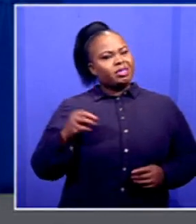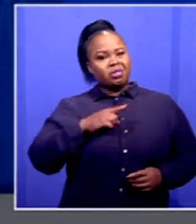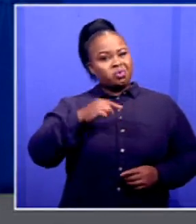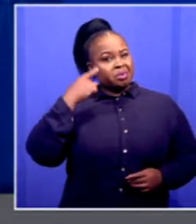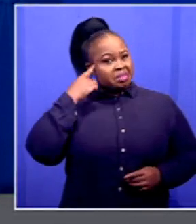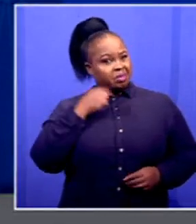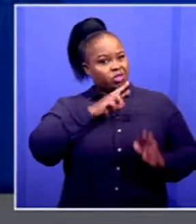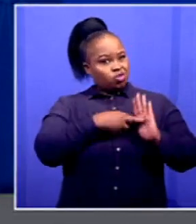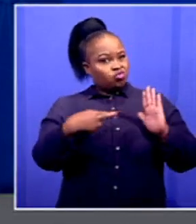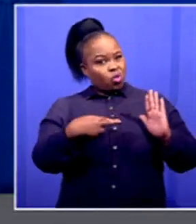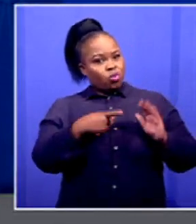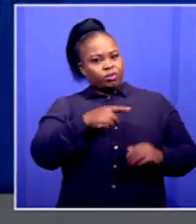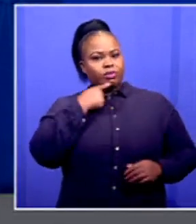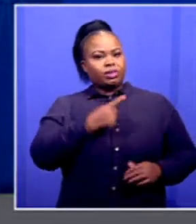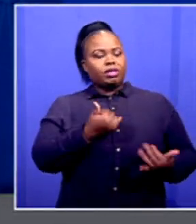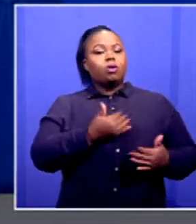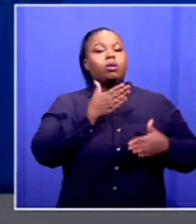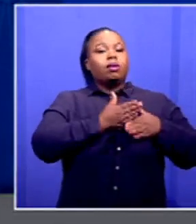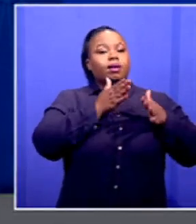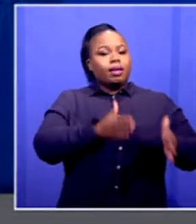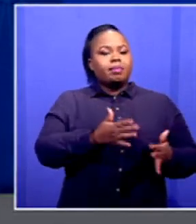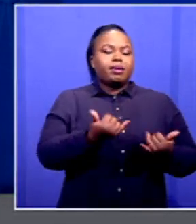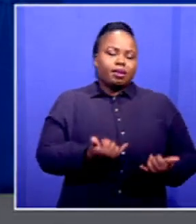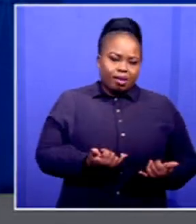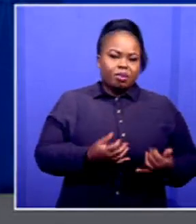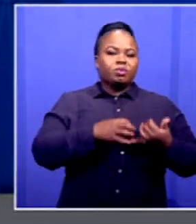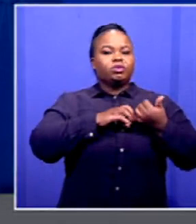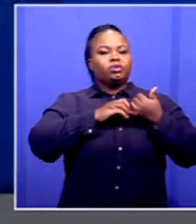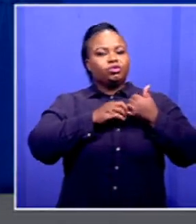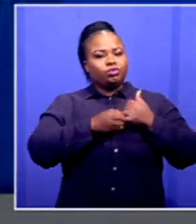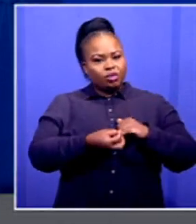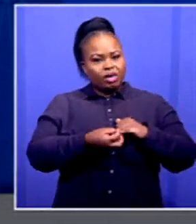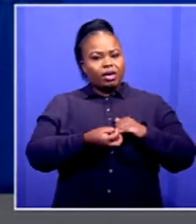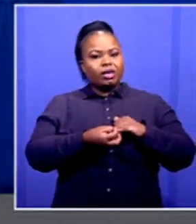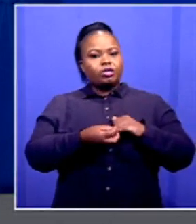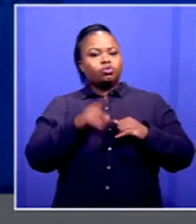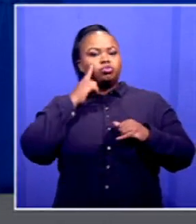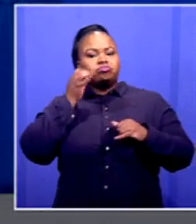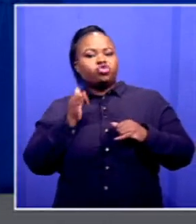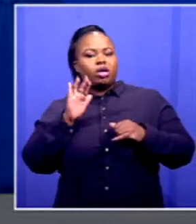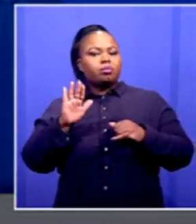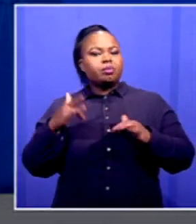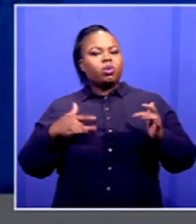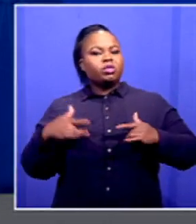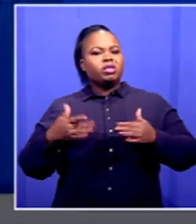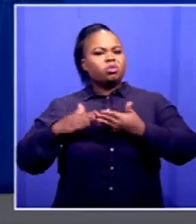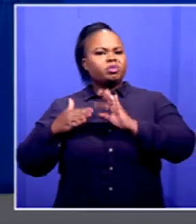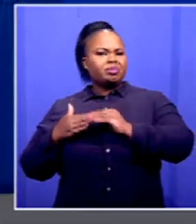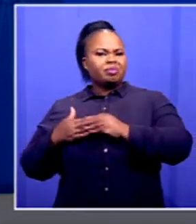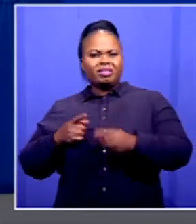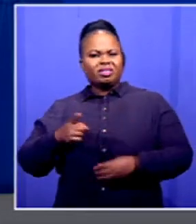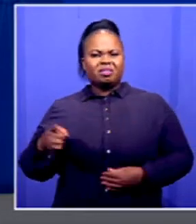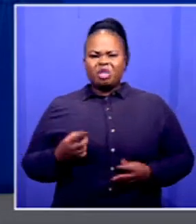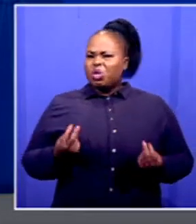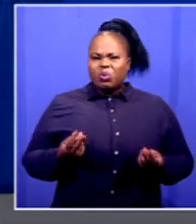a function? Of course, as you indicate, Labour is trying to look at what some of these concerns are. These are not